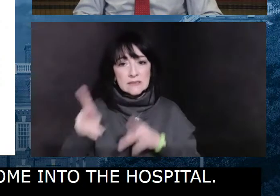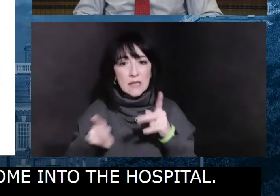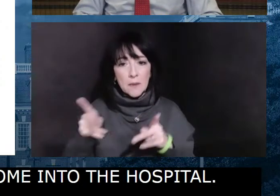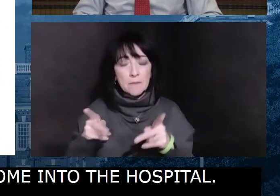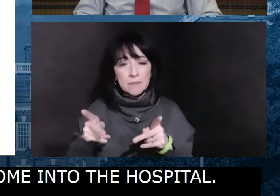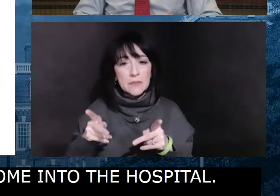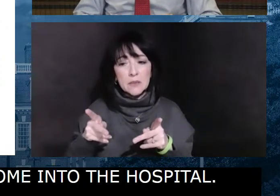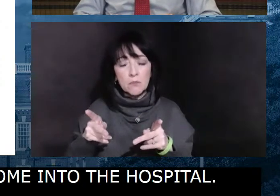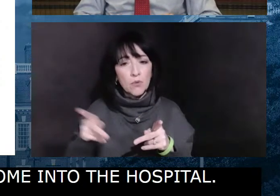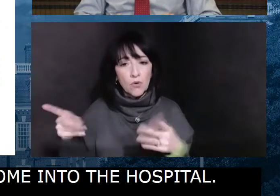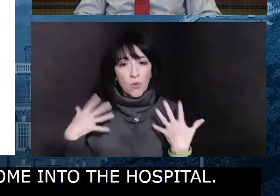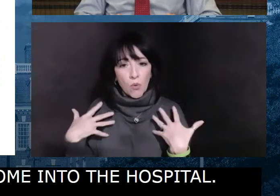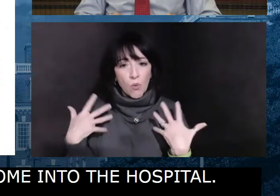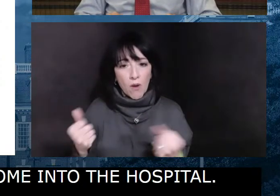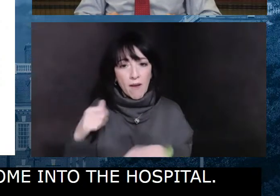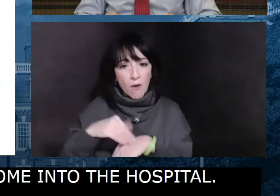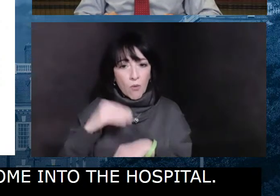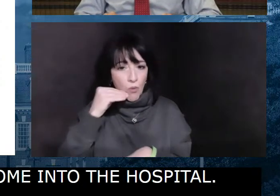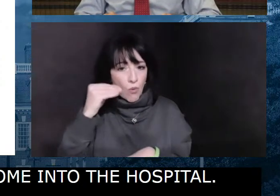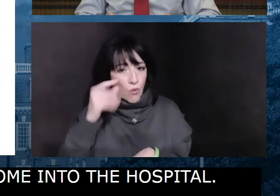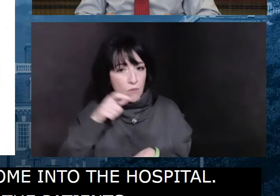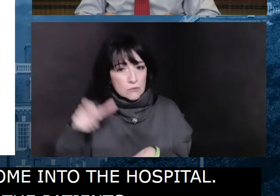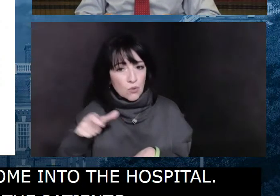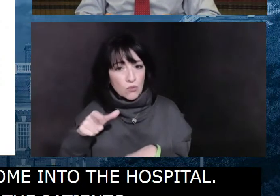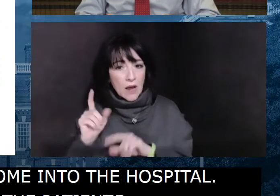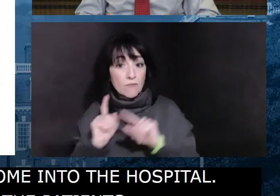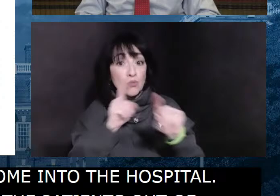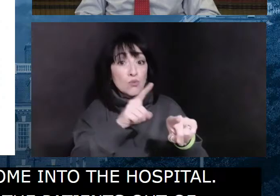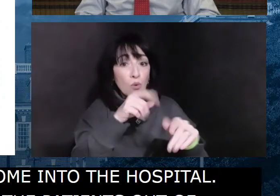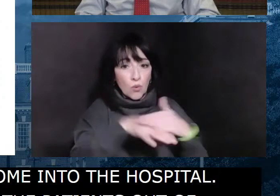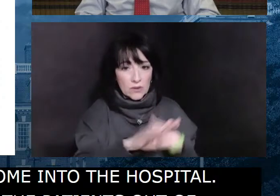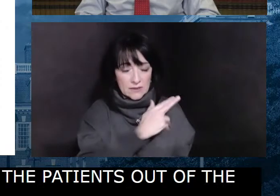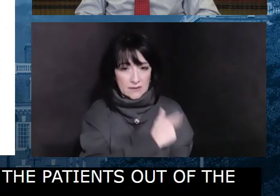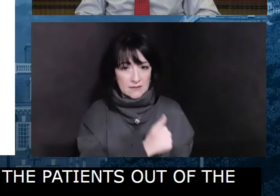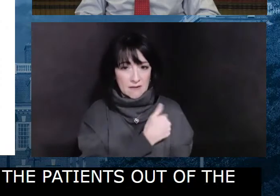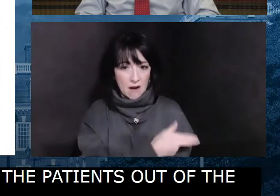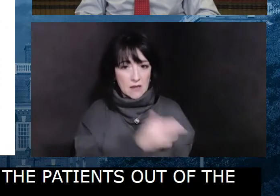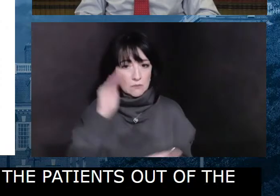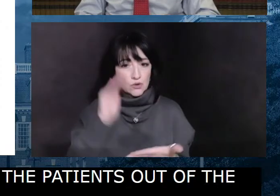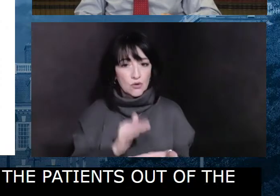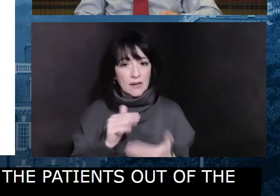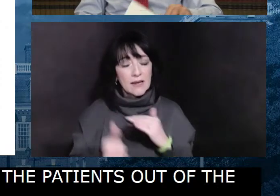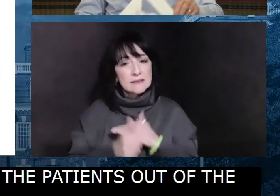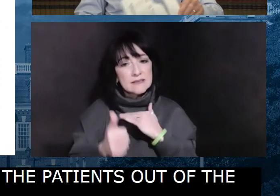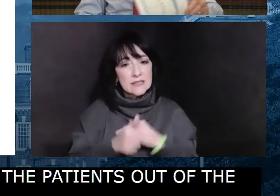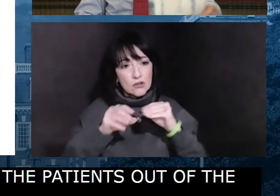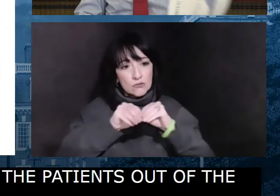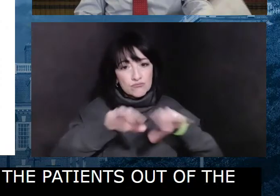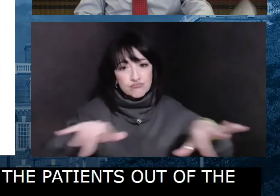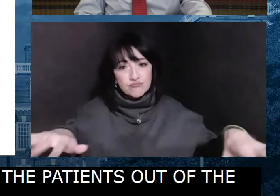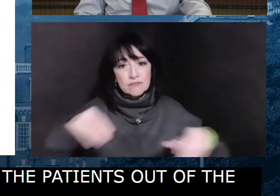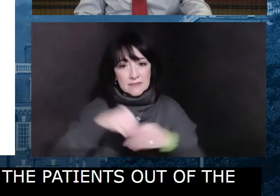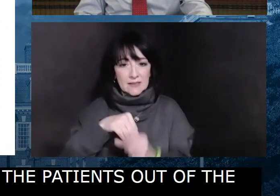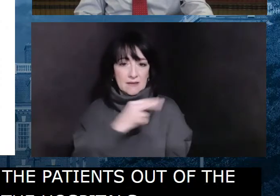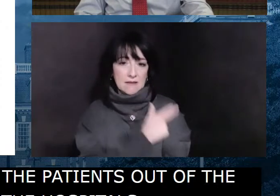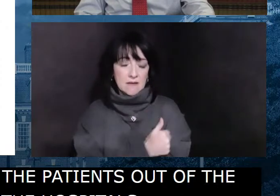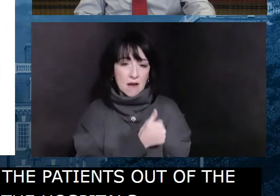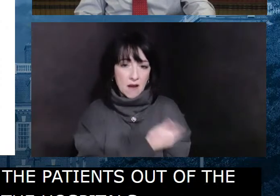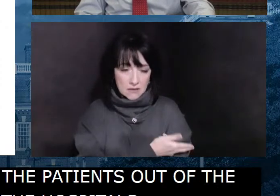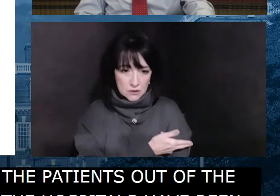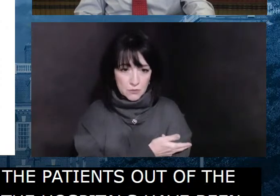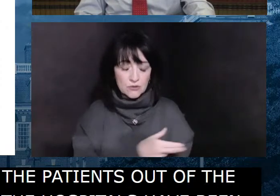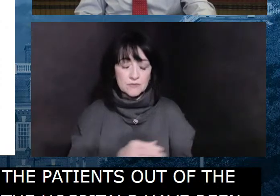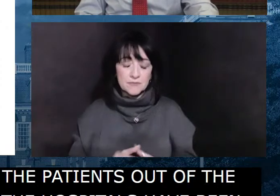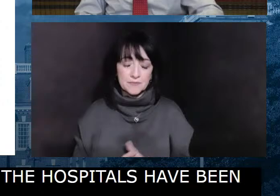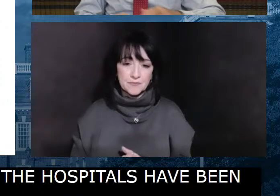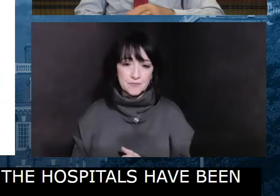the hospitals have been doing a great job in treating those who are sickened with COVID-19. Again,